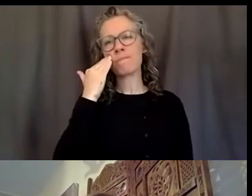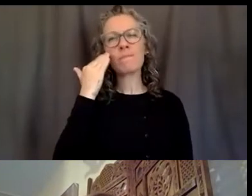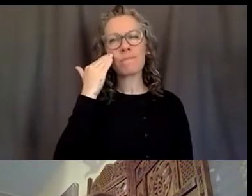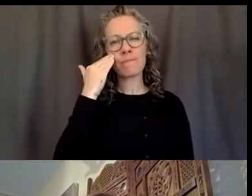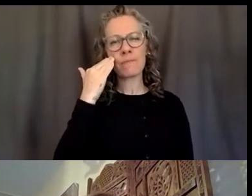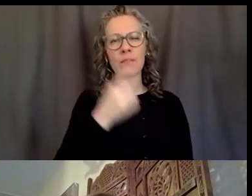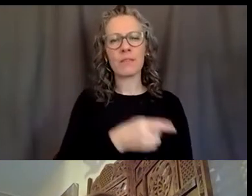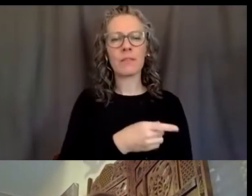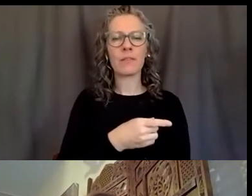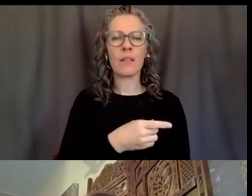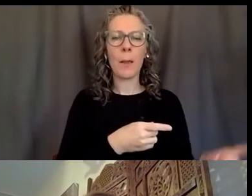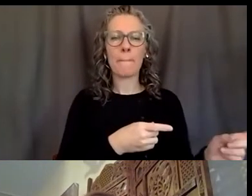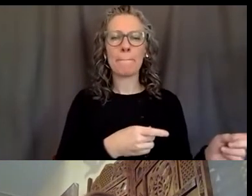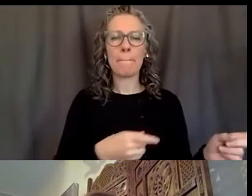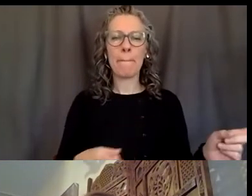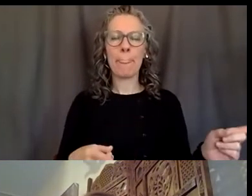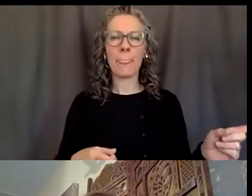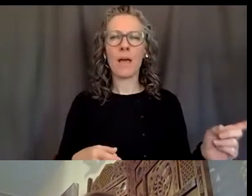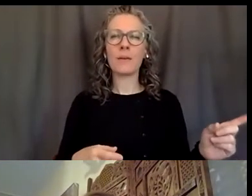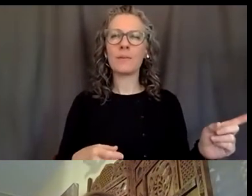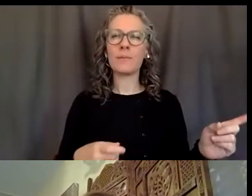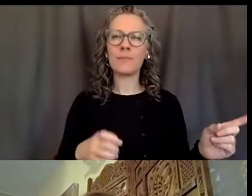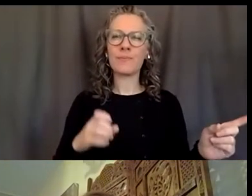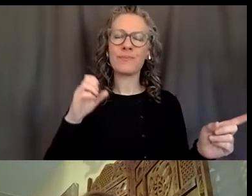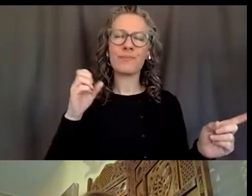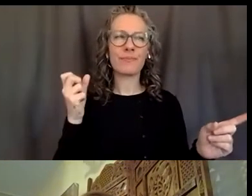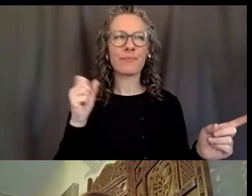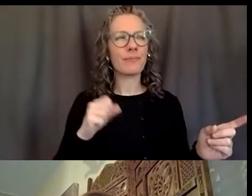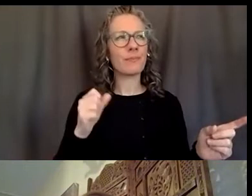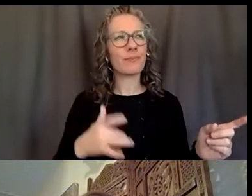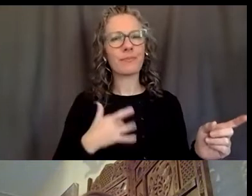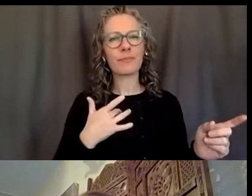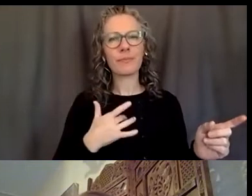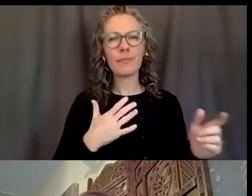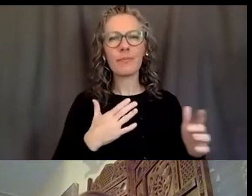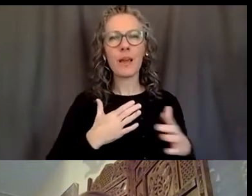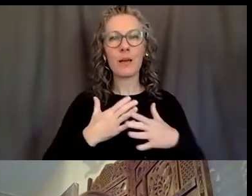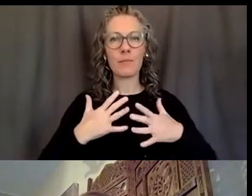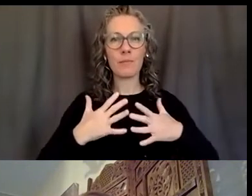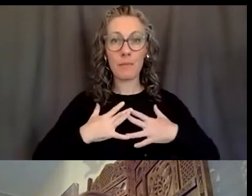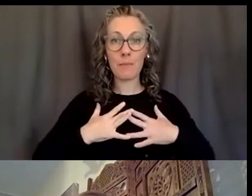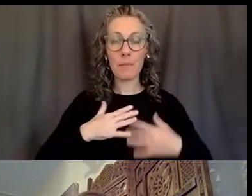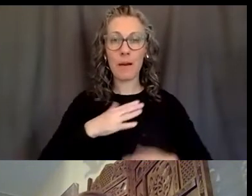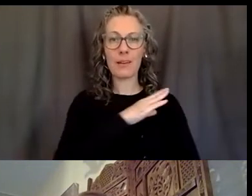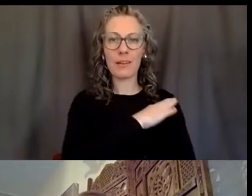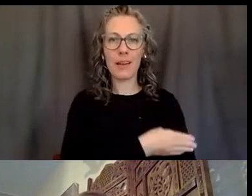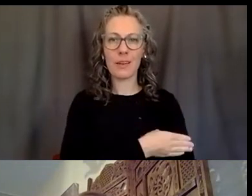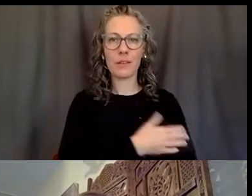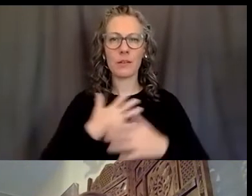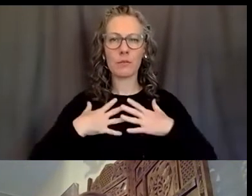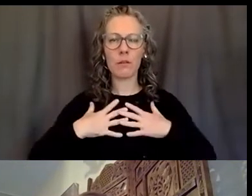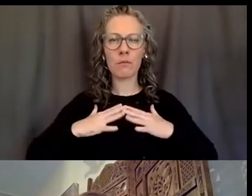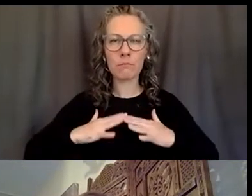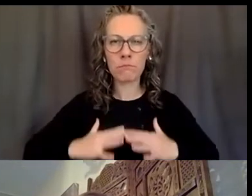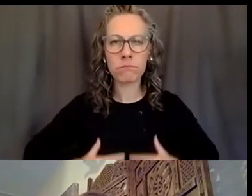I guess it just felt like because my energy was so down, that